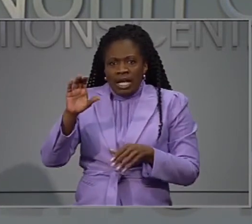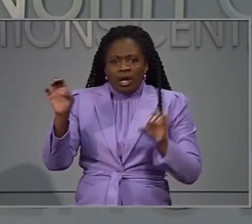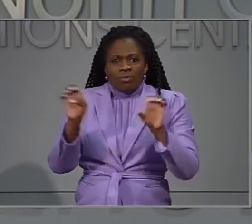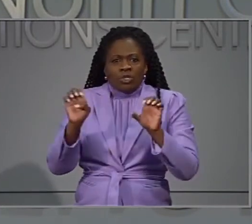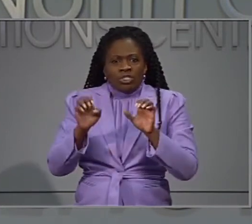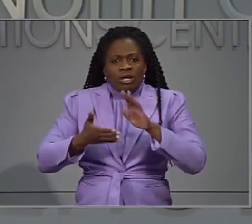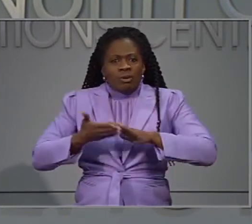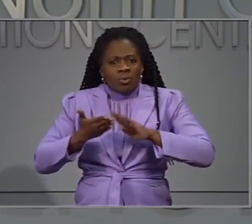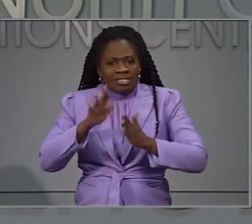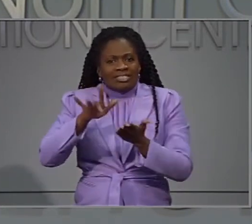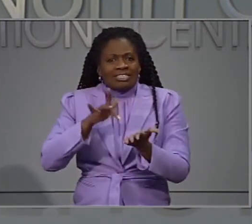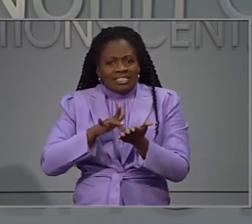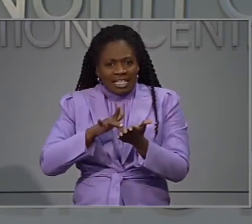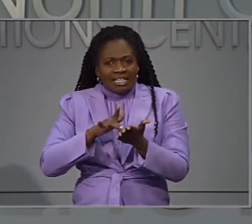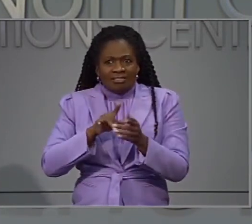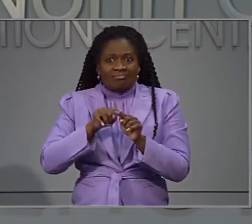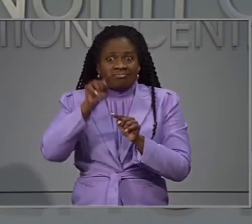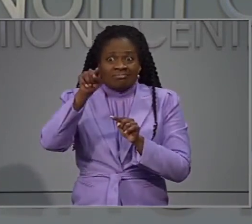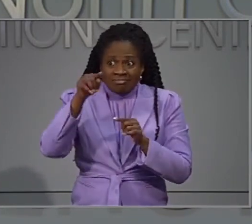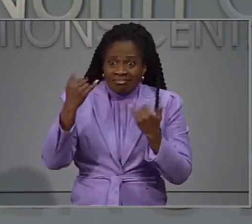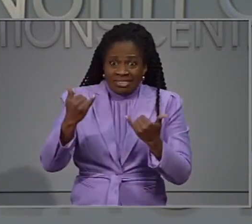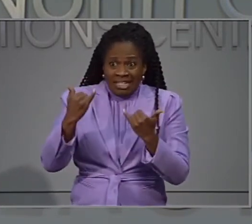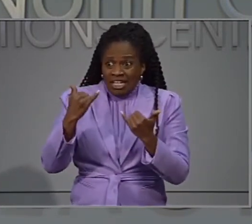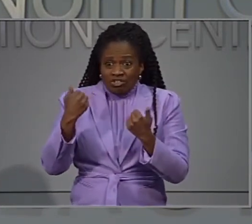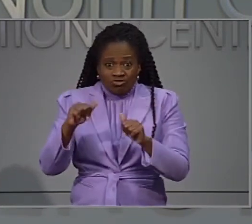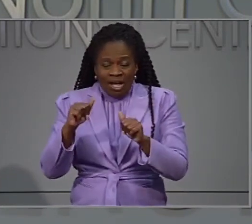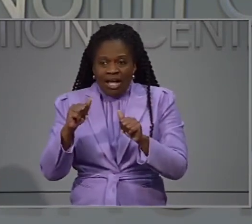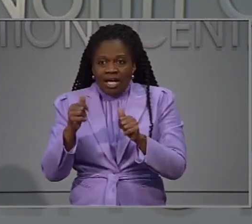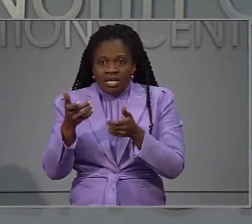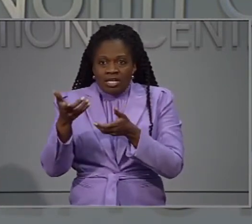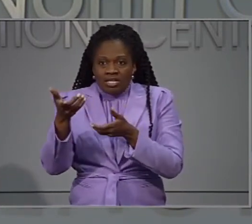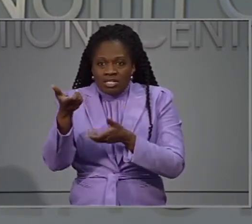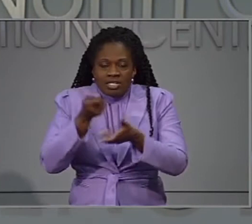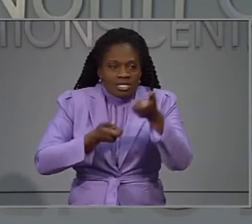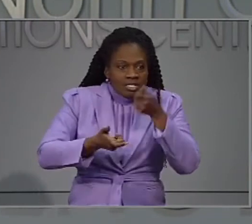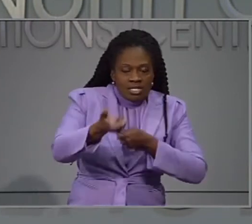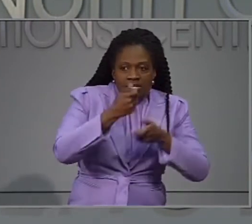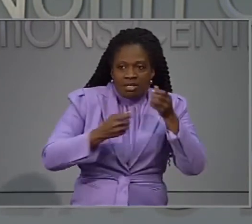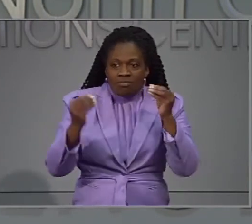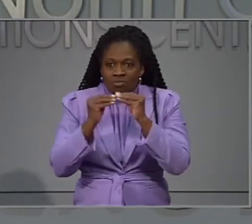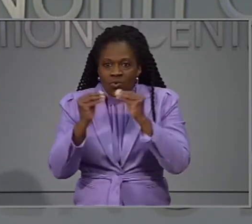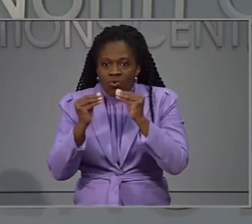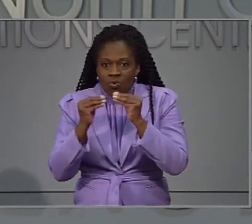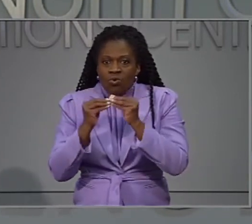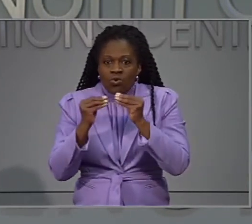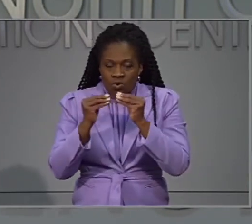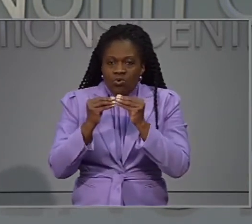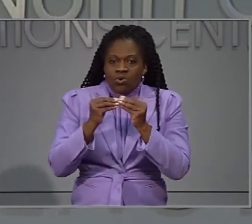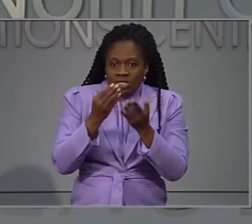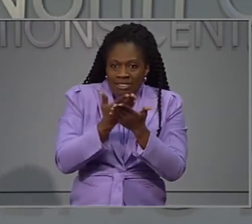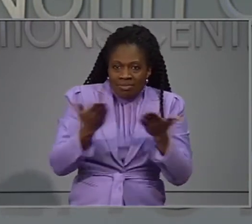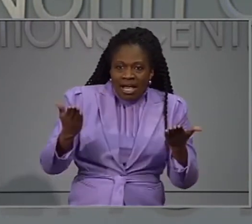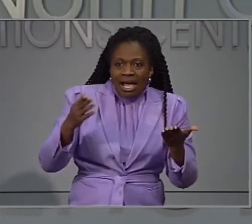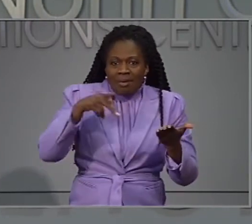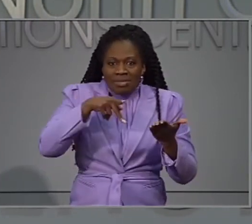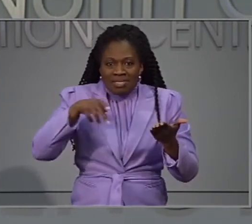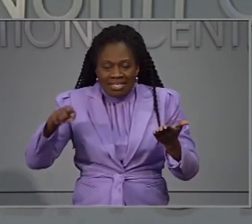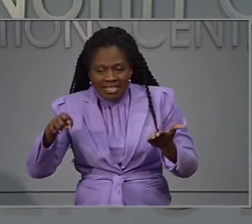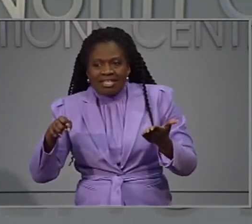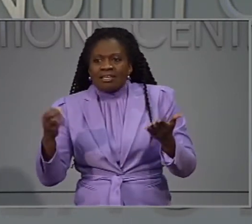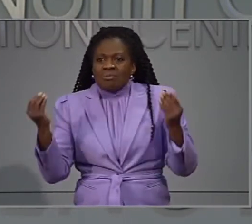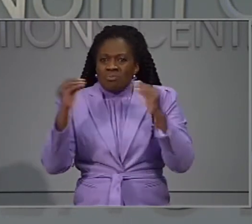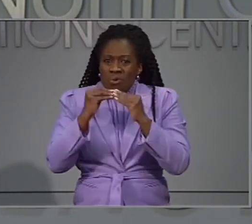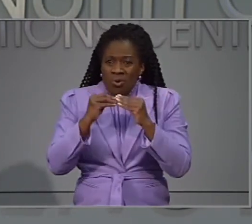Emergency Operations Center out there on the market trying to get as much of these supplies, much of this personal protective equipment as